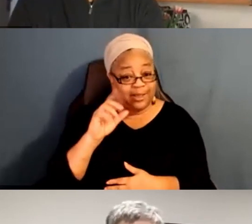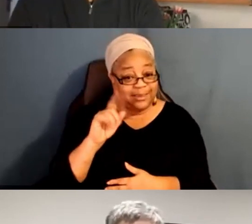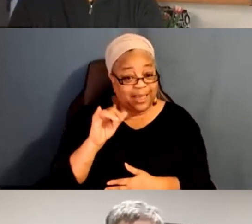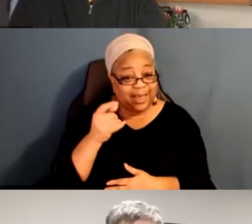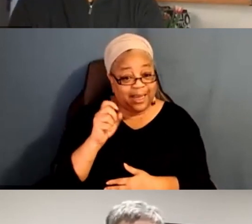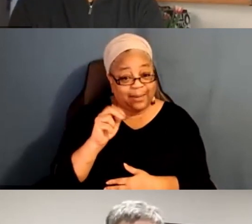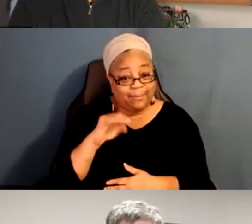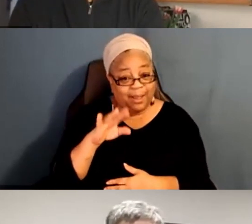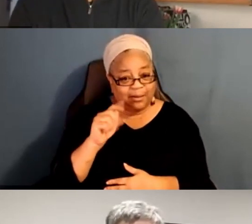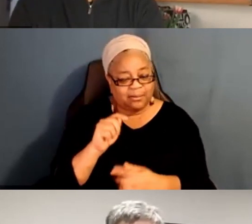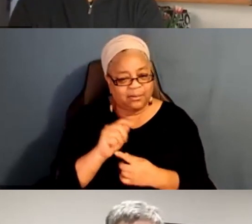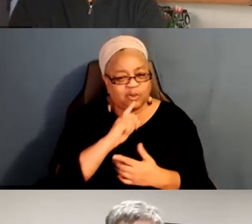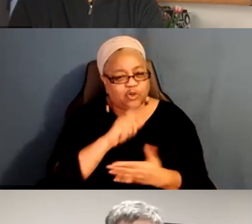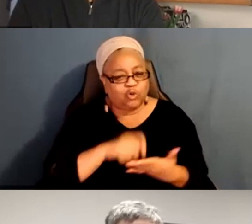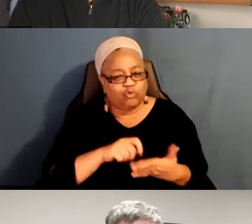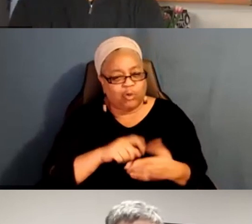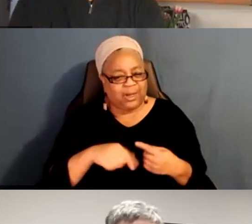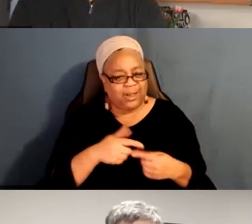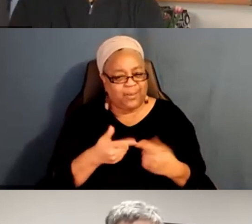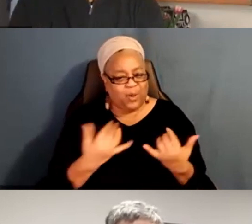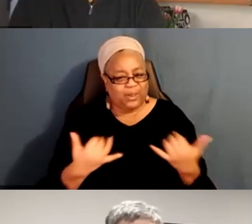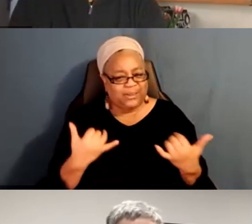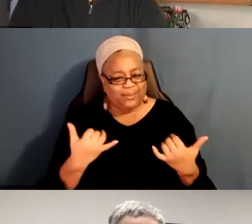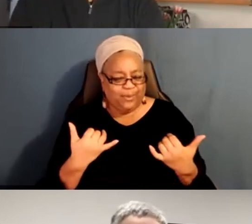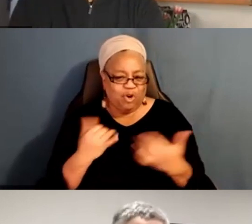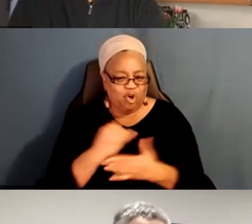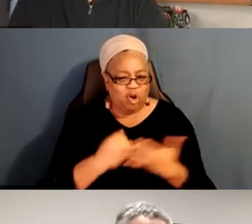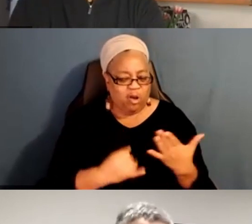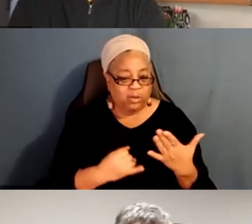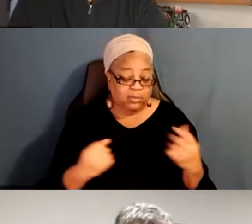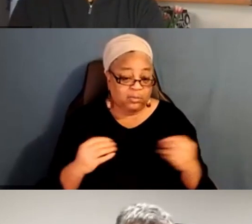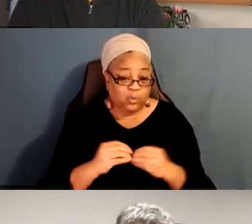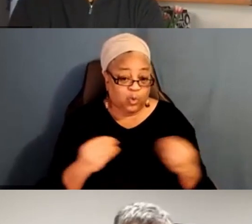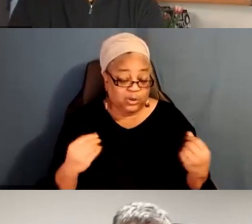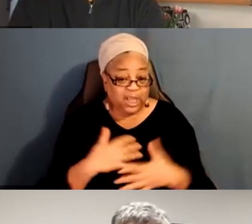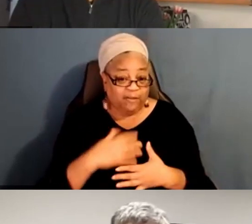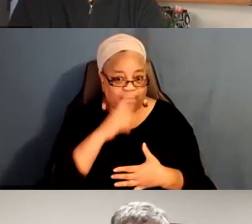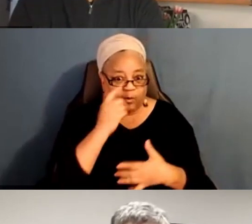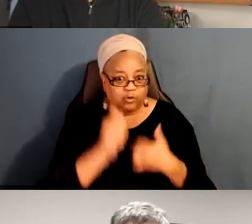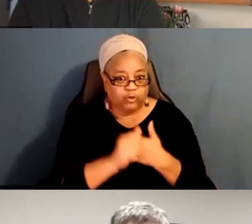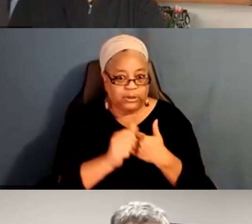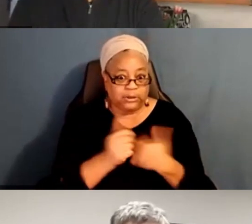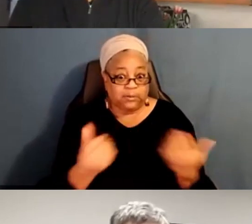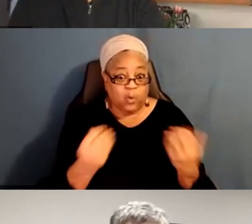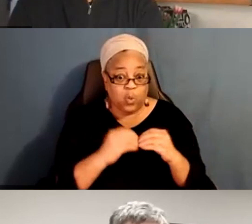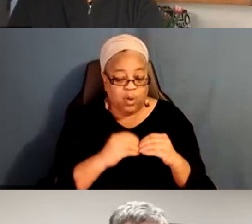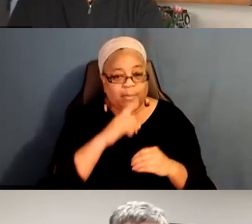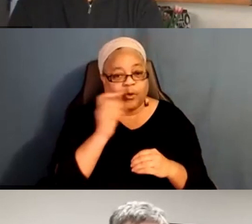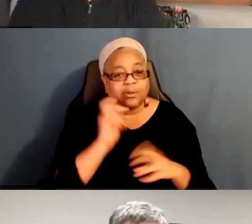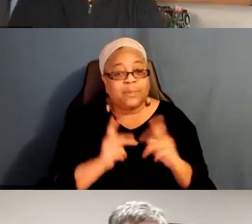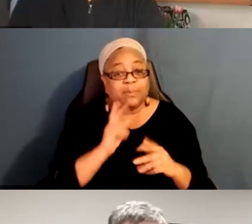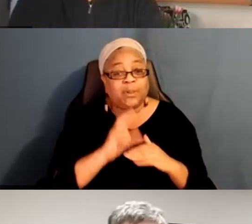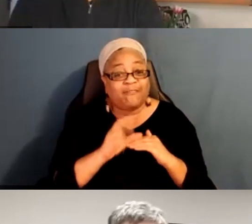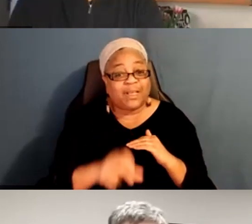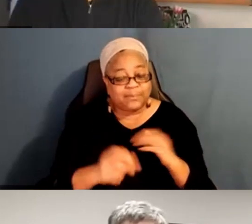that writing about contemporary art is far scarier because the stakes are far higher, because people's investments